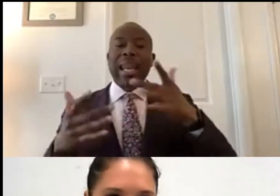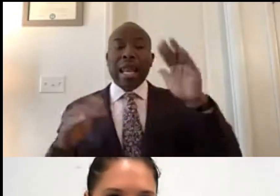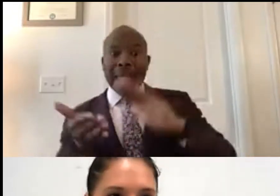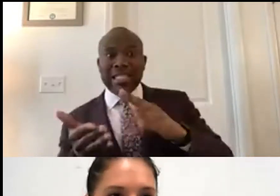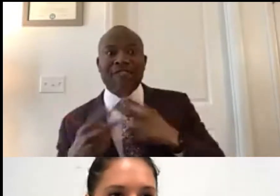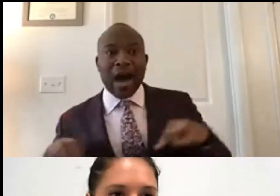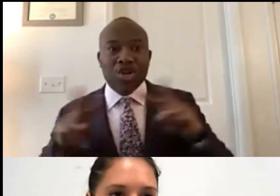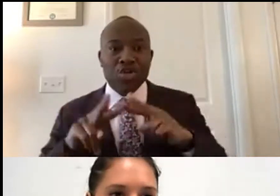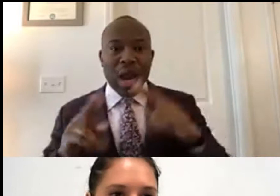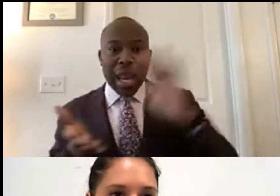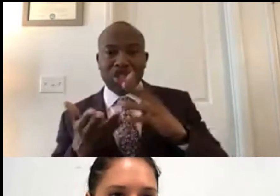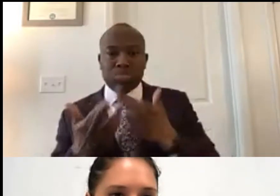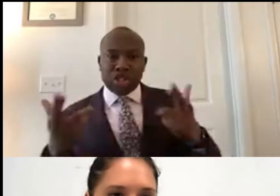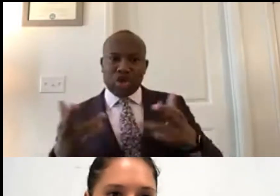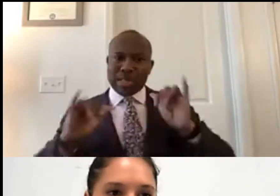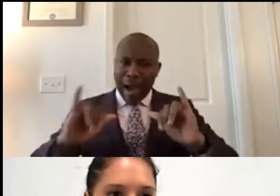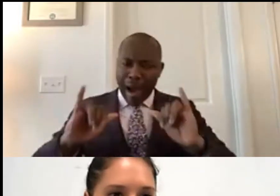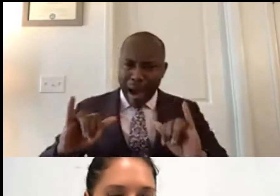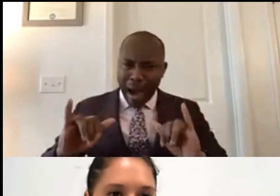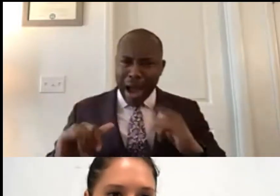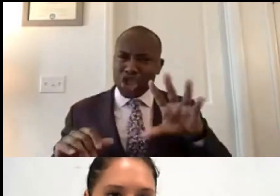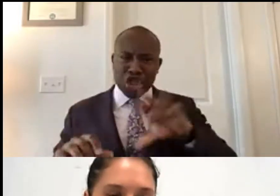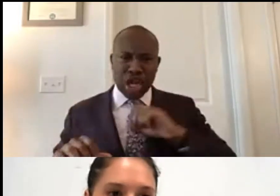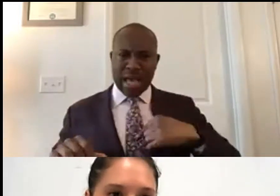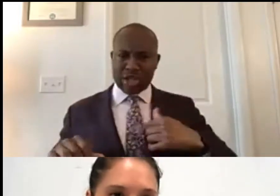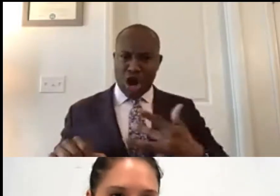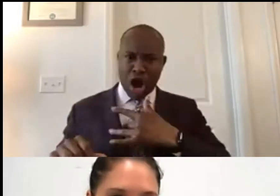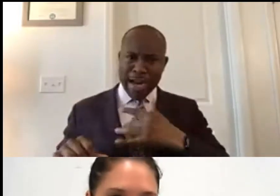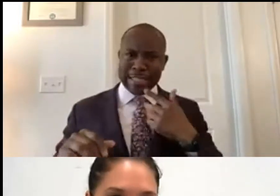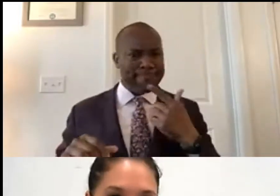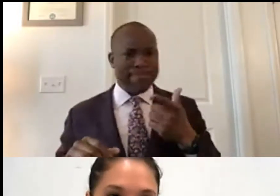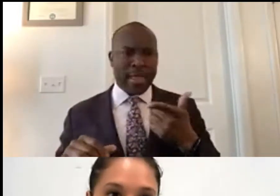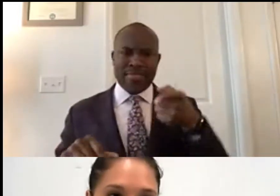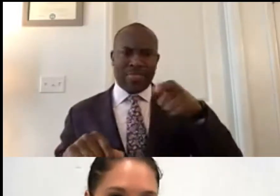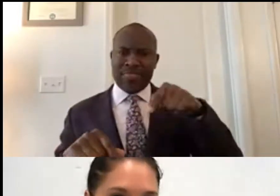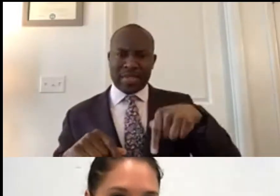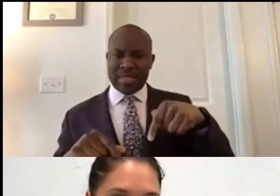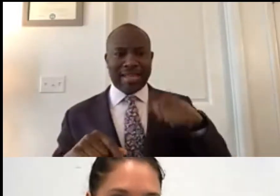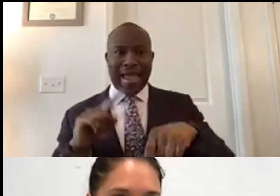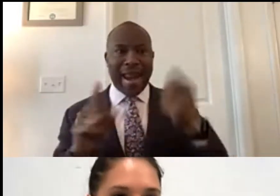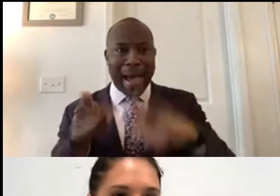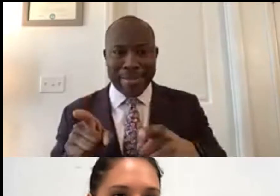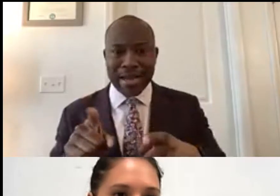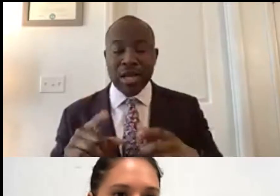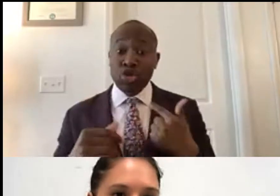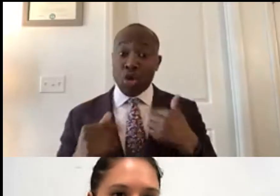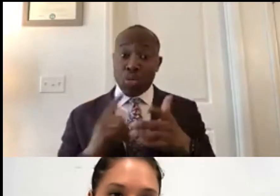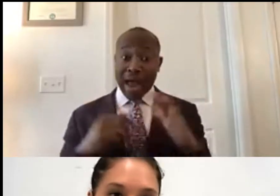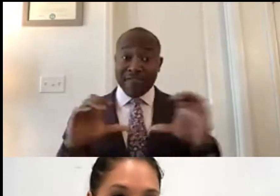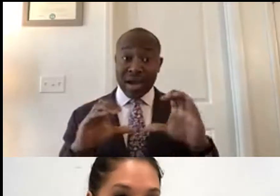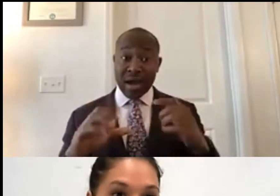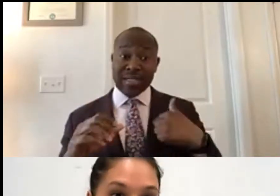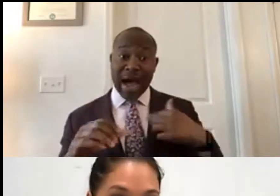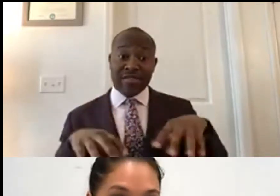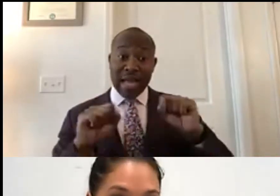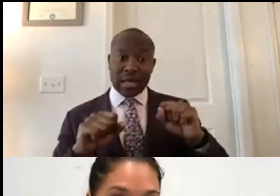Deaf. And so they feel like they had less value and less resources. And I really took that to heart and said that